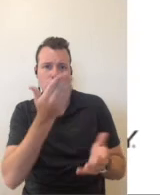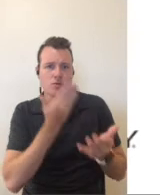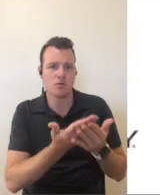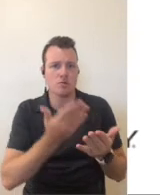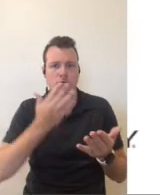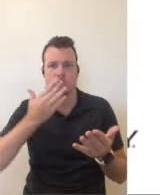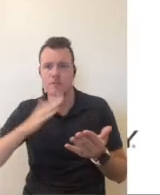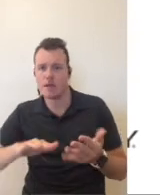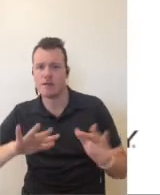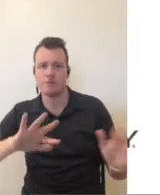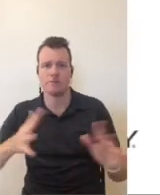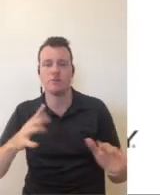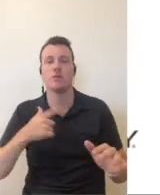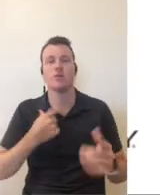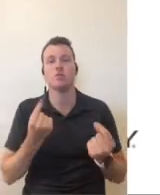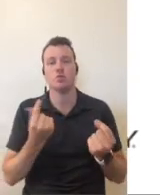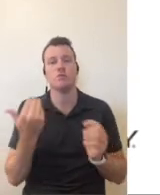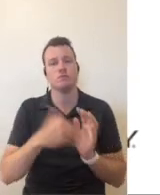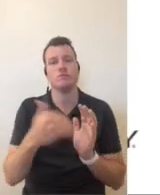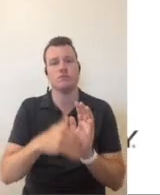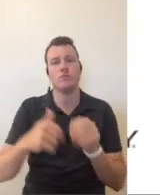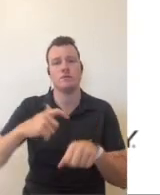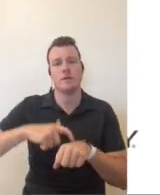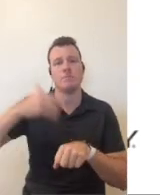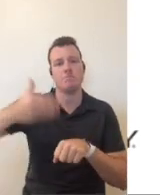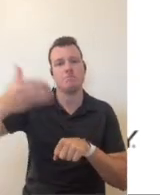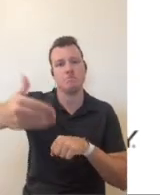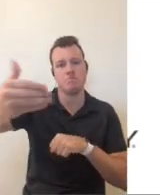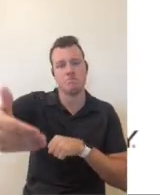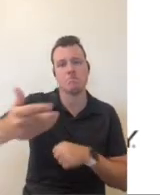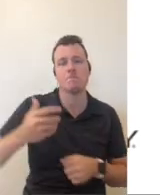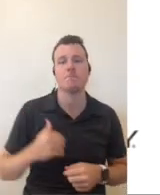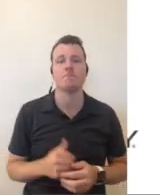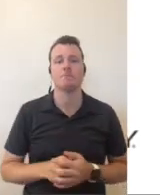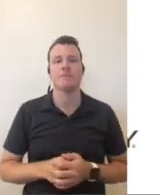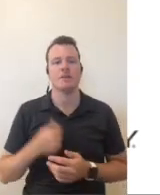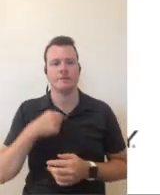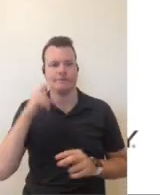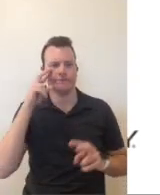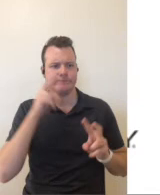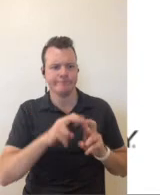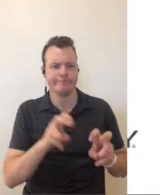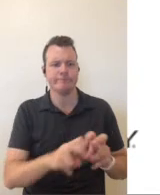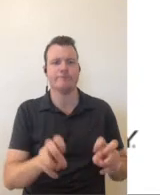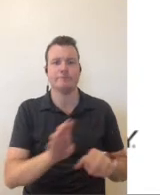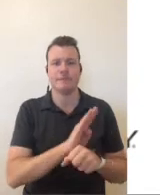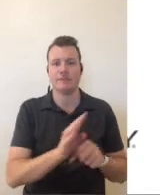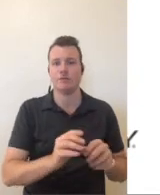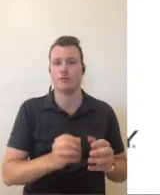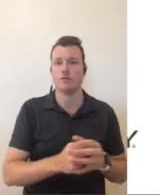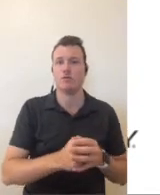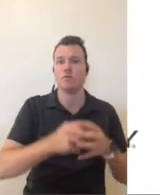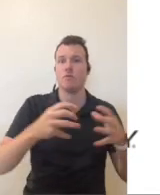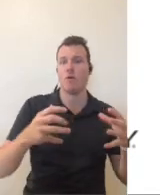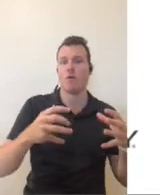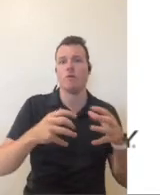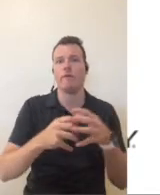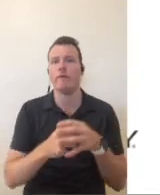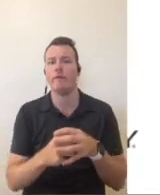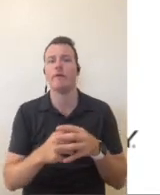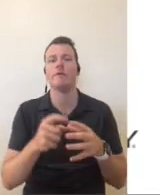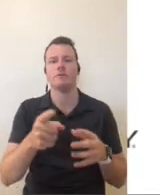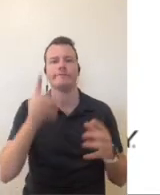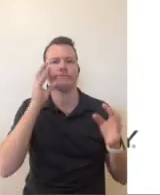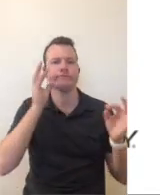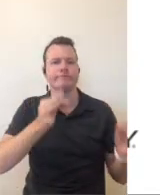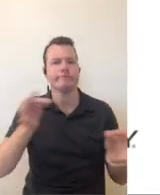on how your practice is going. And you can do this over time, which will then allow you to see how your practice is